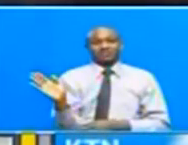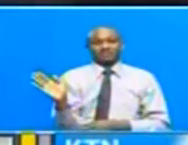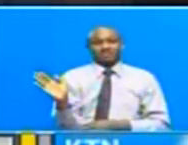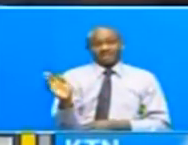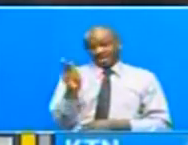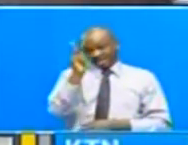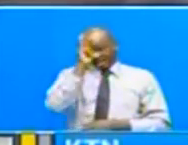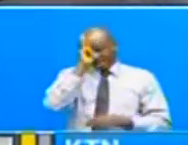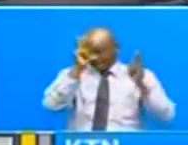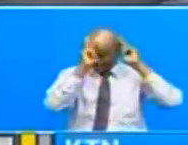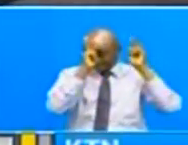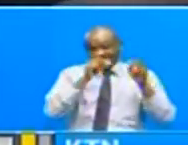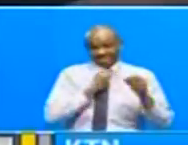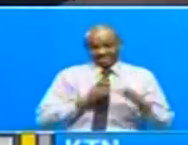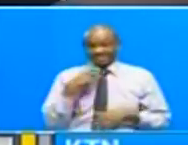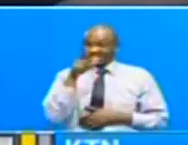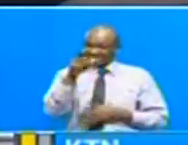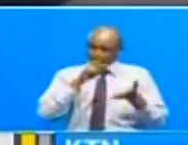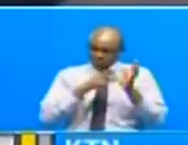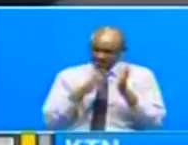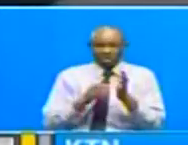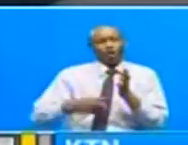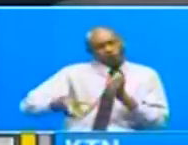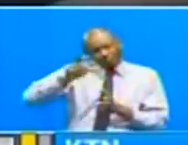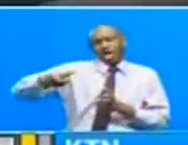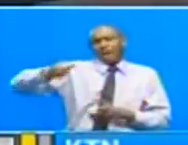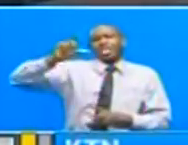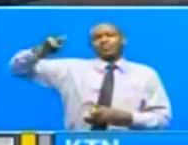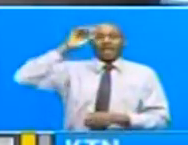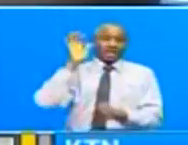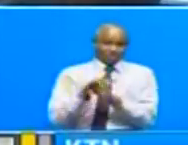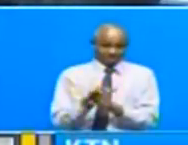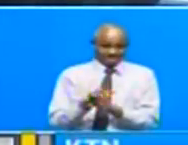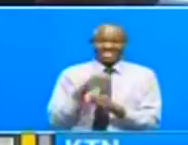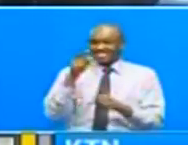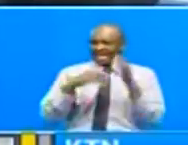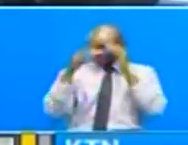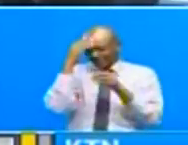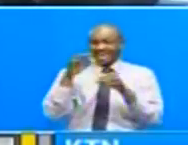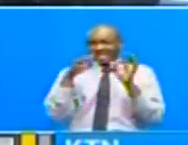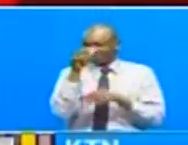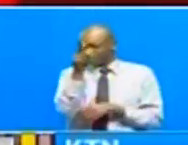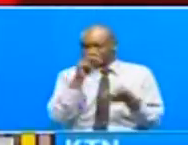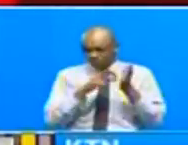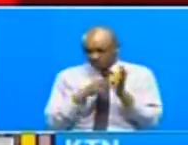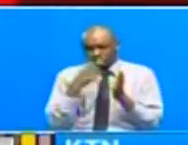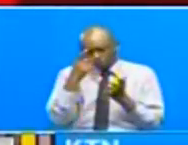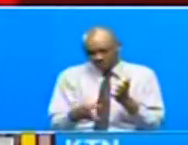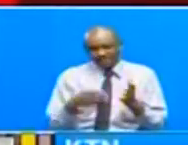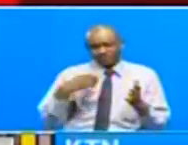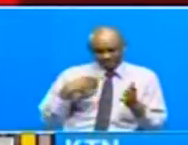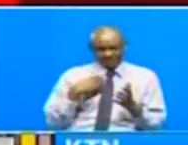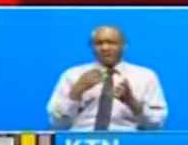Kakamega Senator Bonnie Khalwale argued the project was overpriced and a ripoff. Khalwale says an expert analysis of the project shows an outright